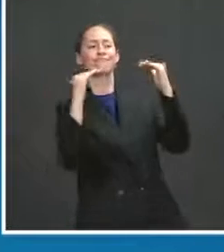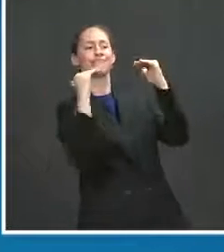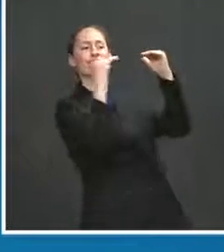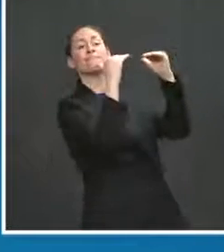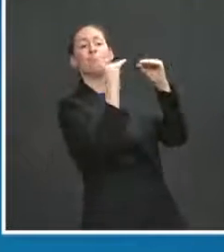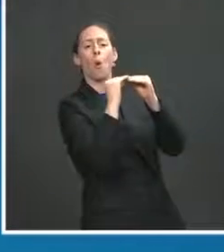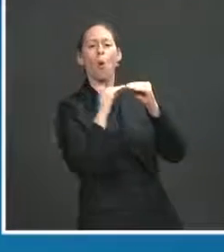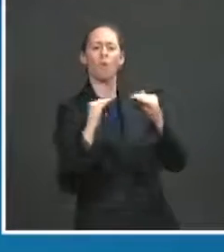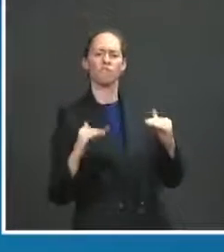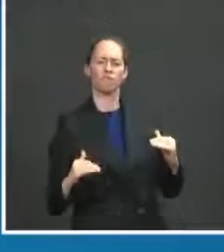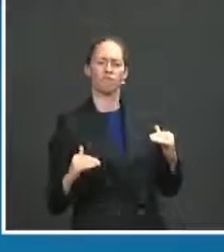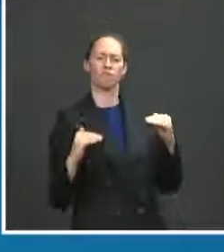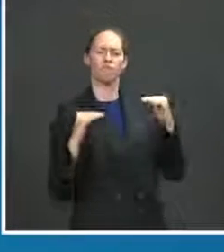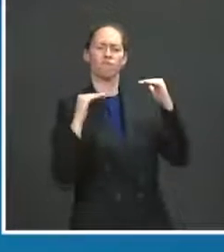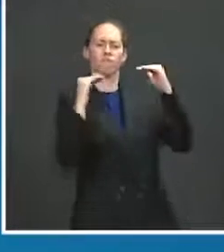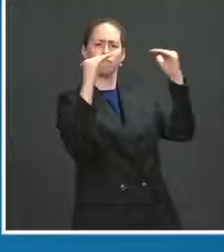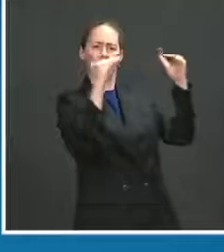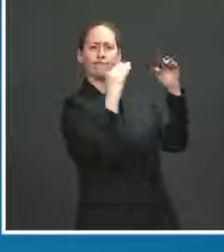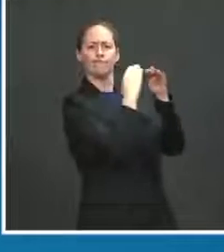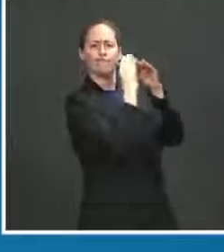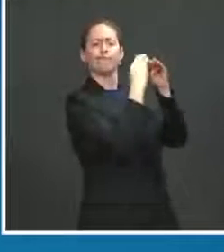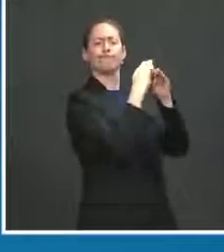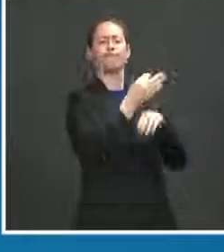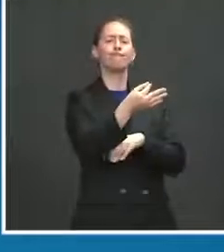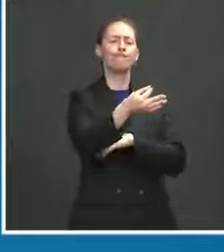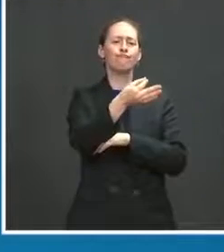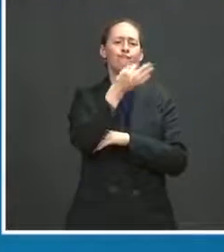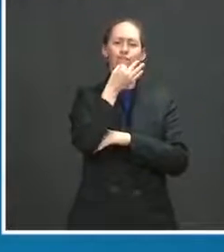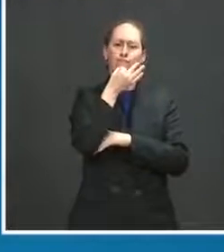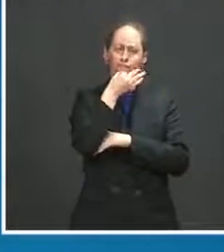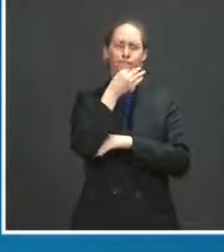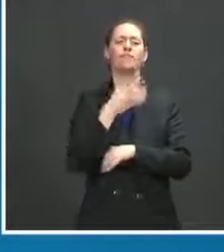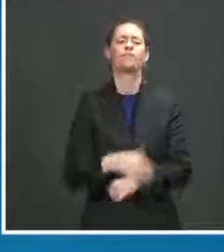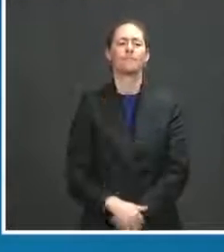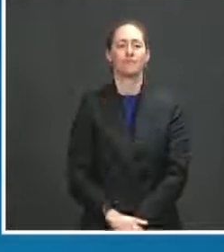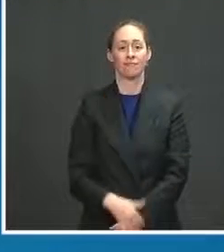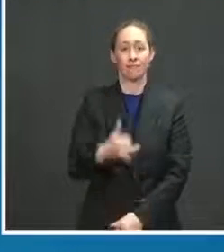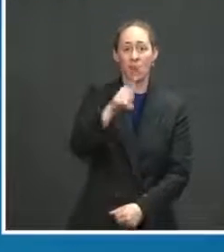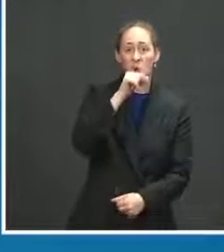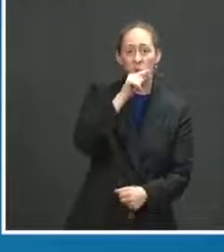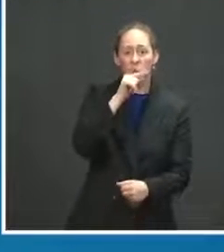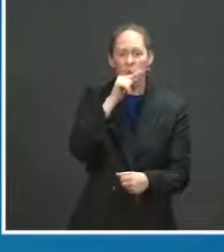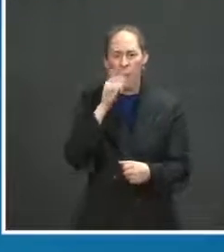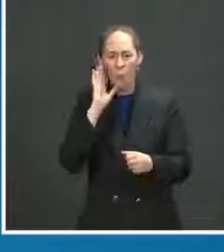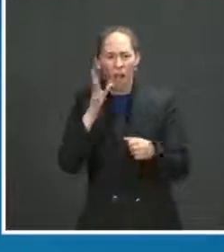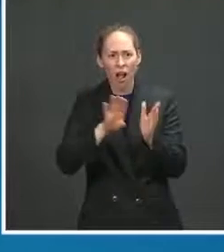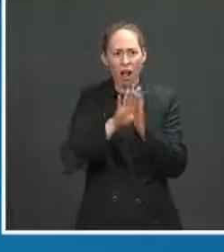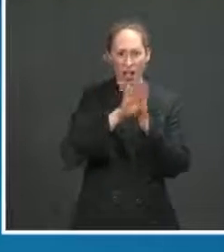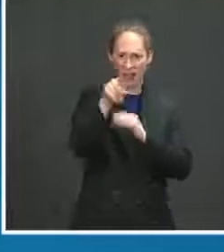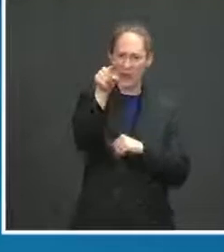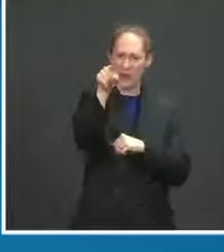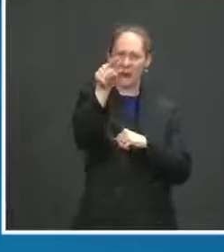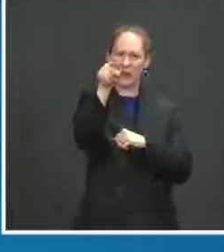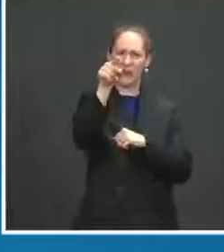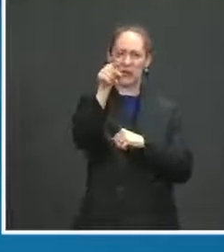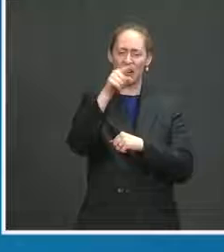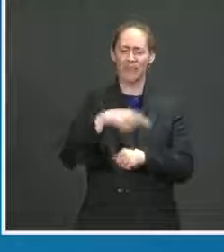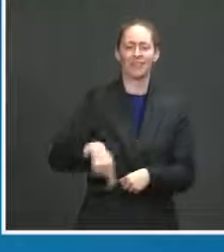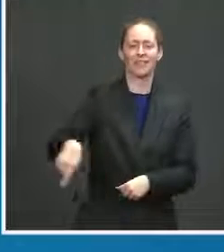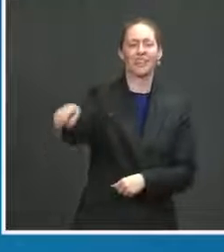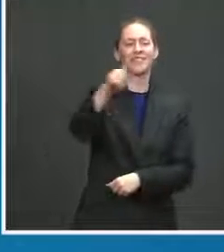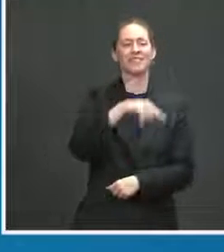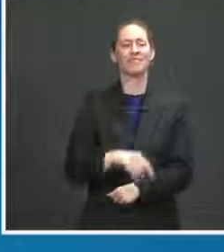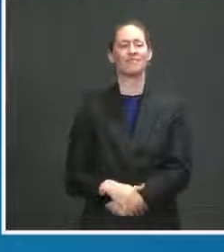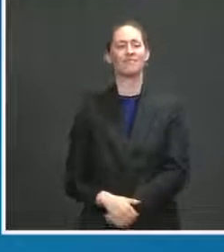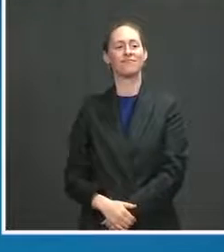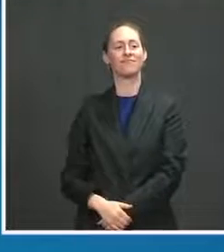to do it. You will be the ones to do it because the United States military is